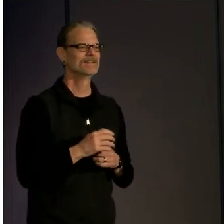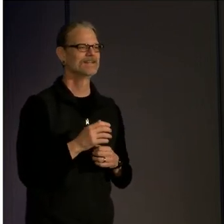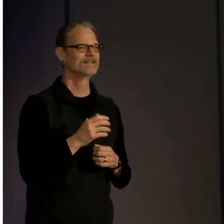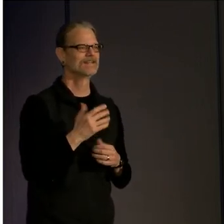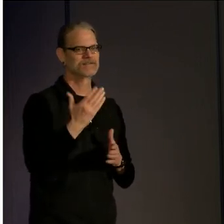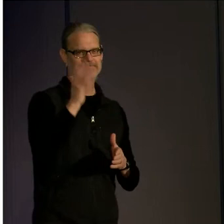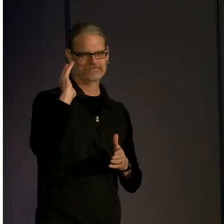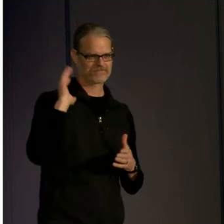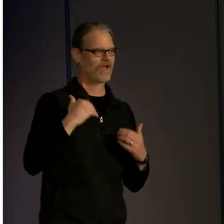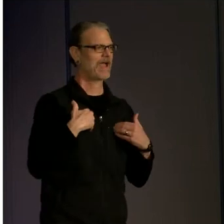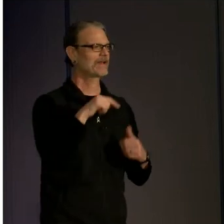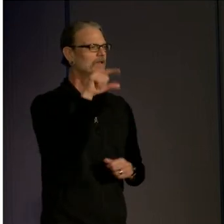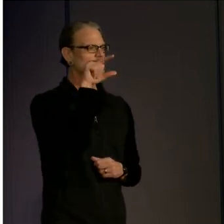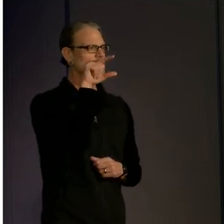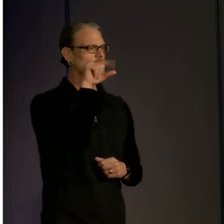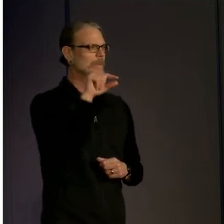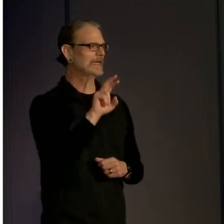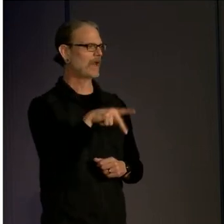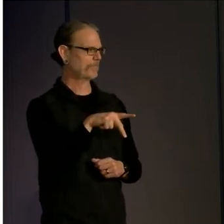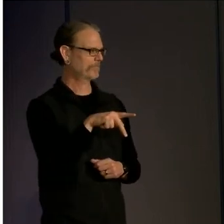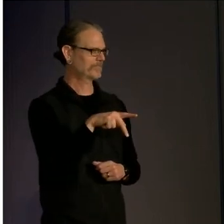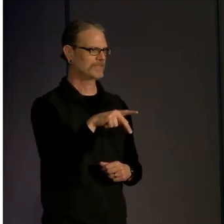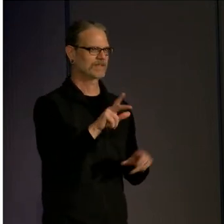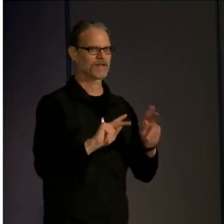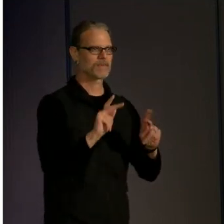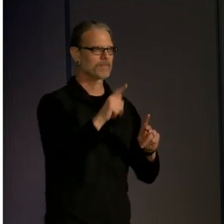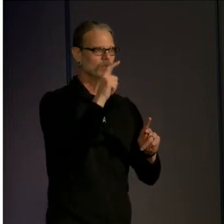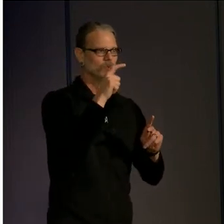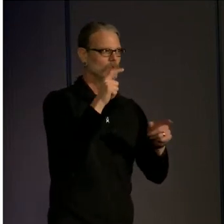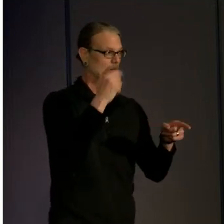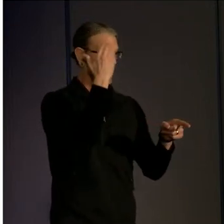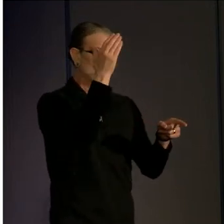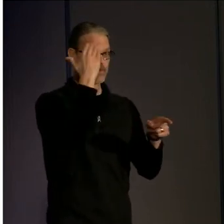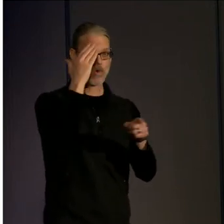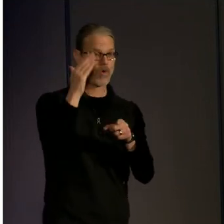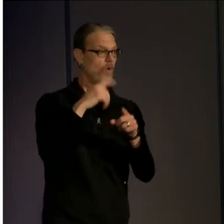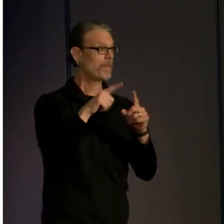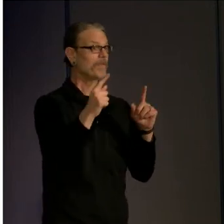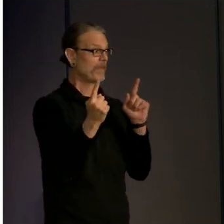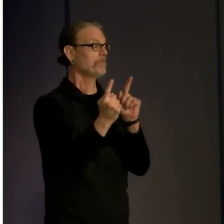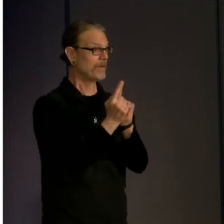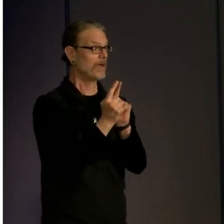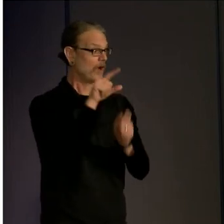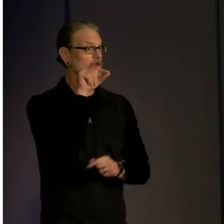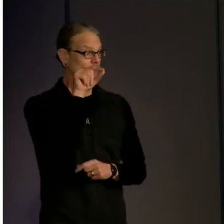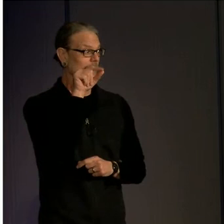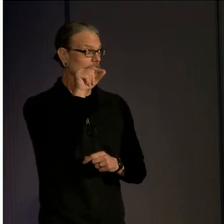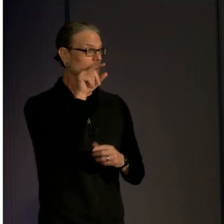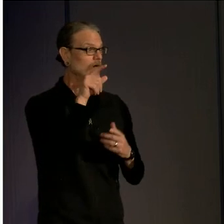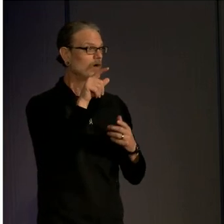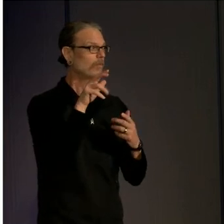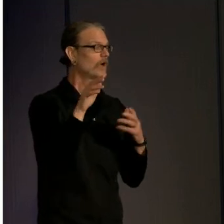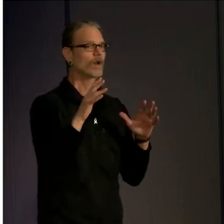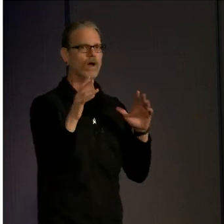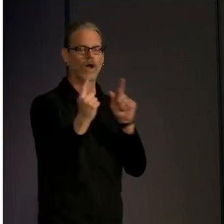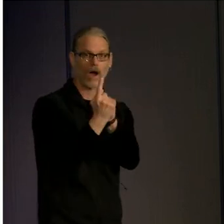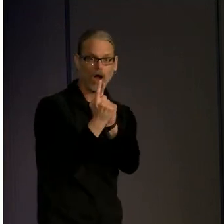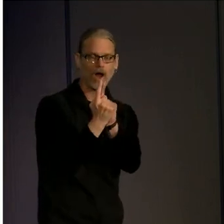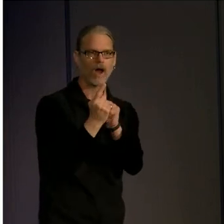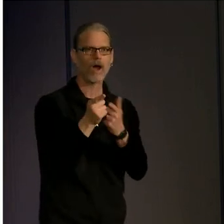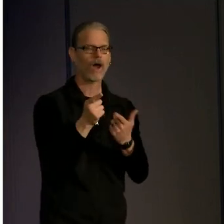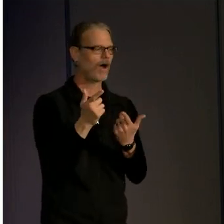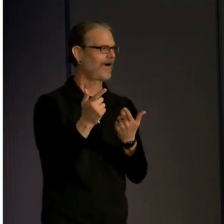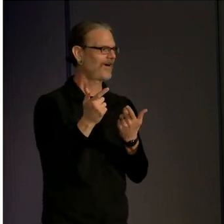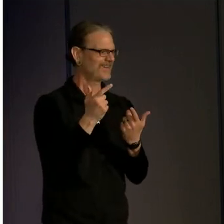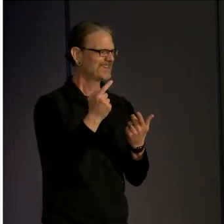we used to have these tweet-ups. Everyone who didn't know each other but who met through Twitter would get together. And it was a